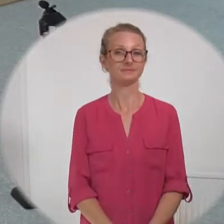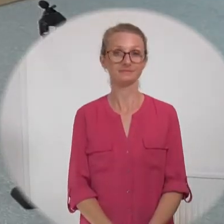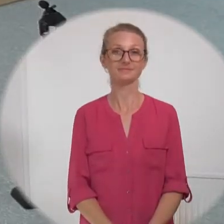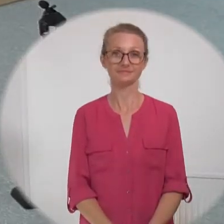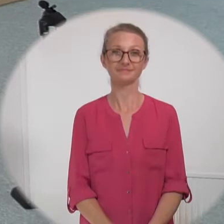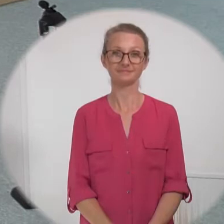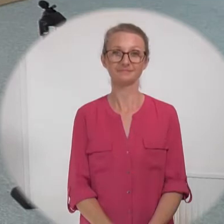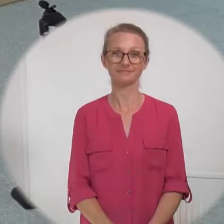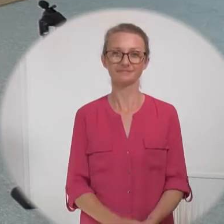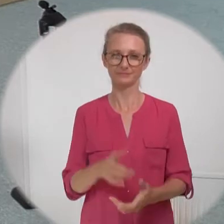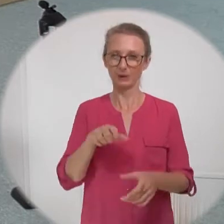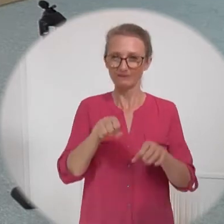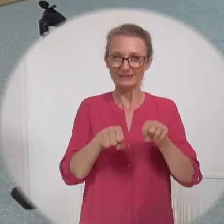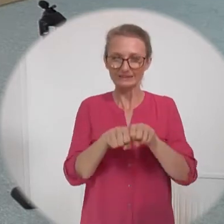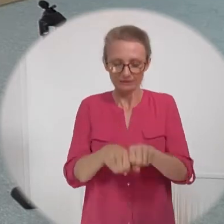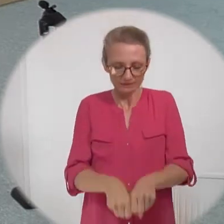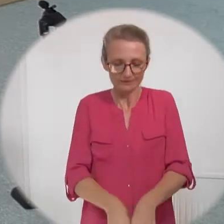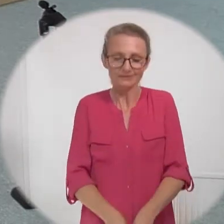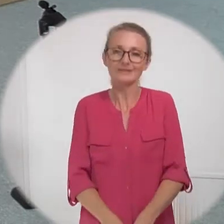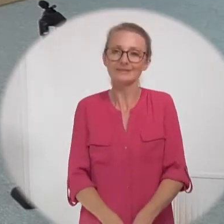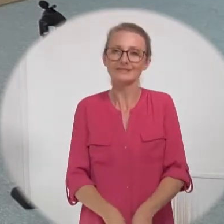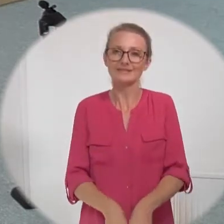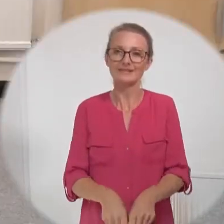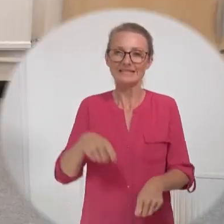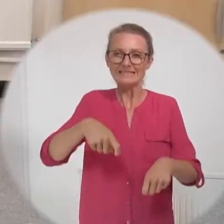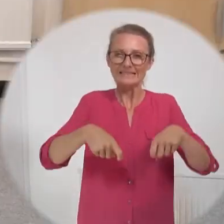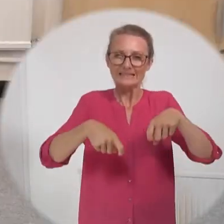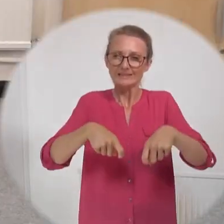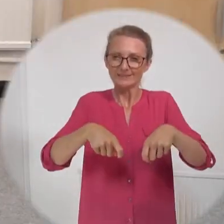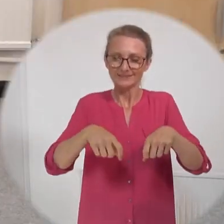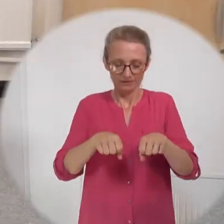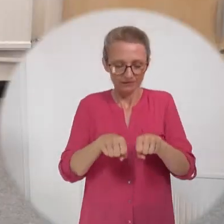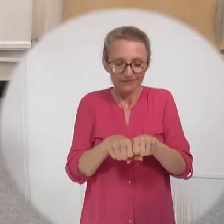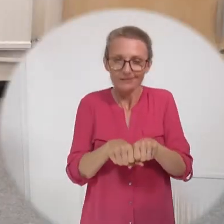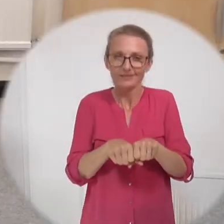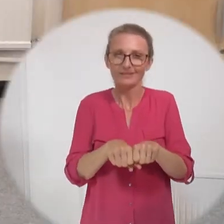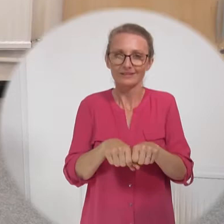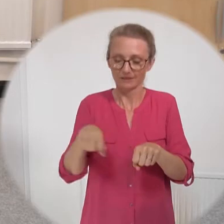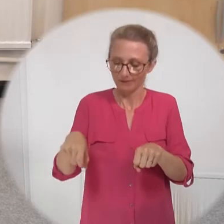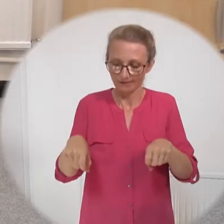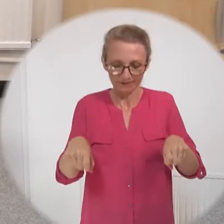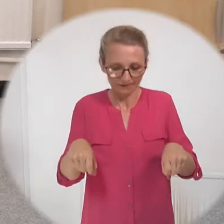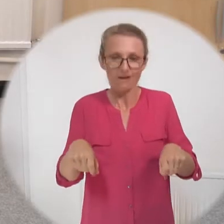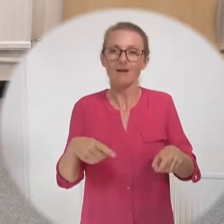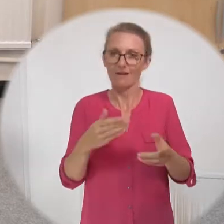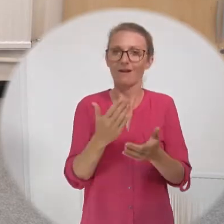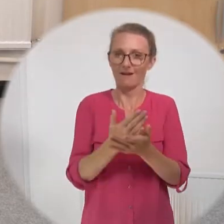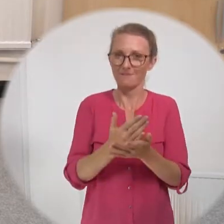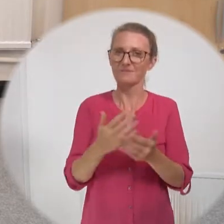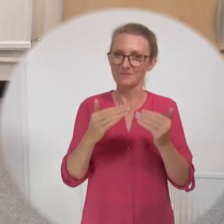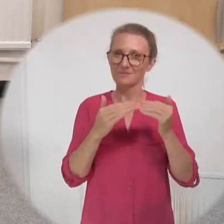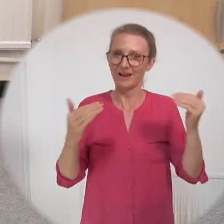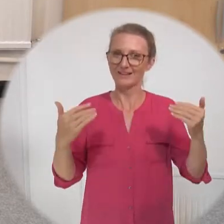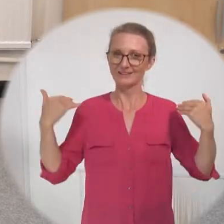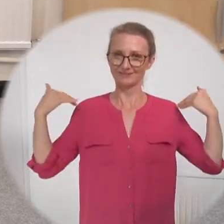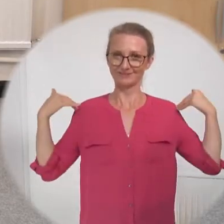and then you can feel nicely reassured that your feet are shoulder width apart. Okay, so first off, feel the